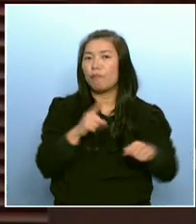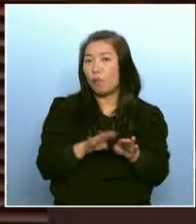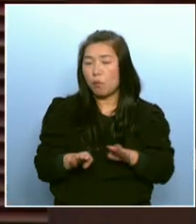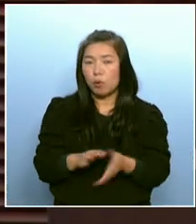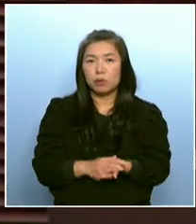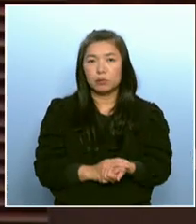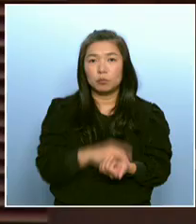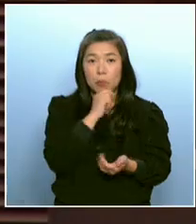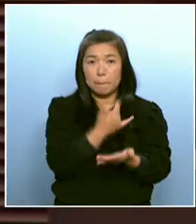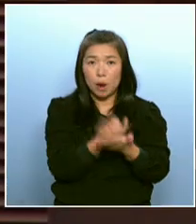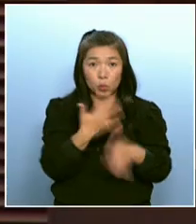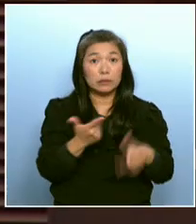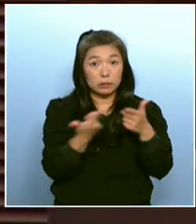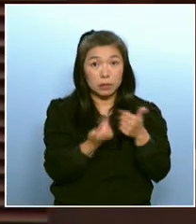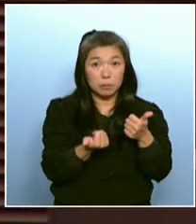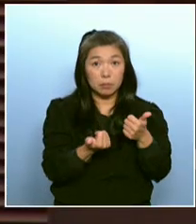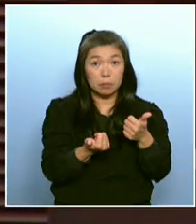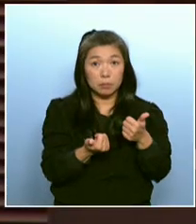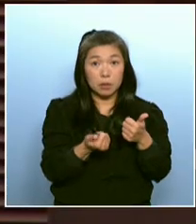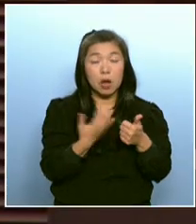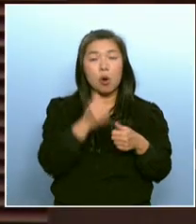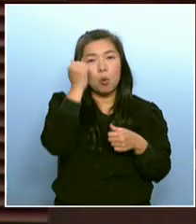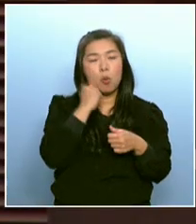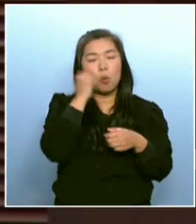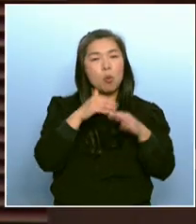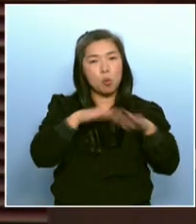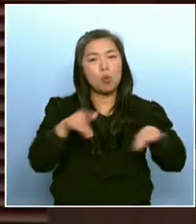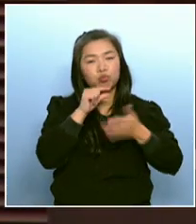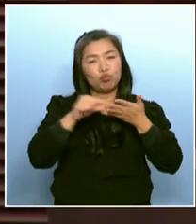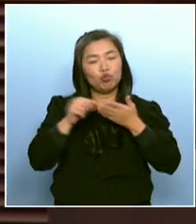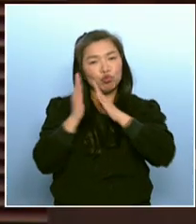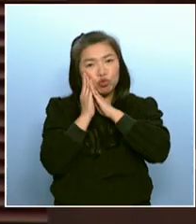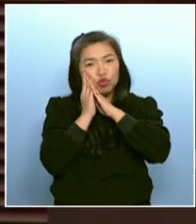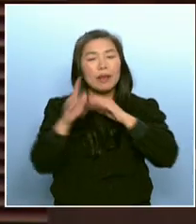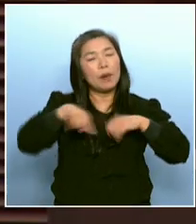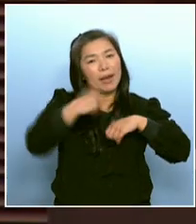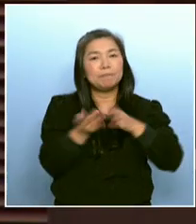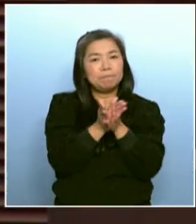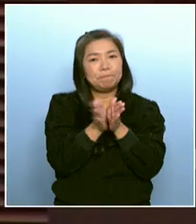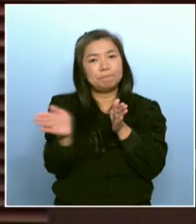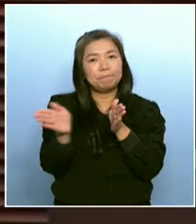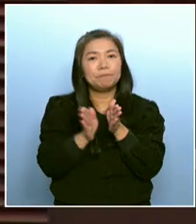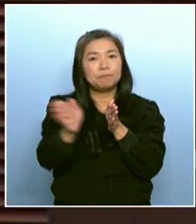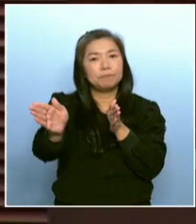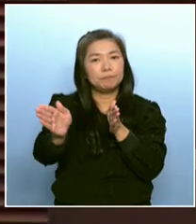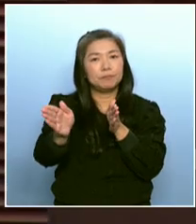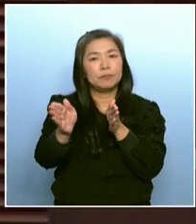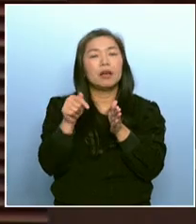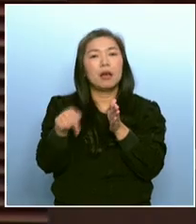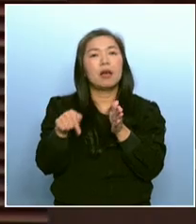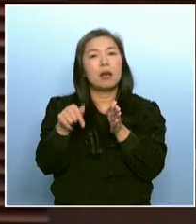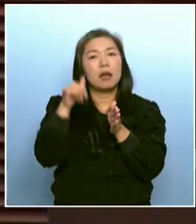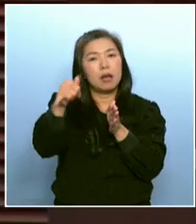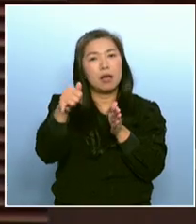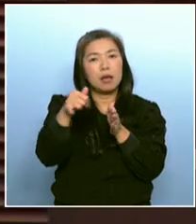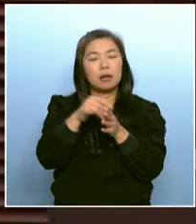services provided by subsidized organizations. For those who